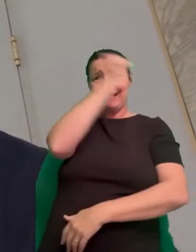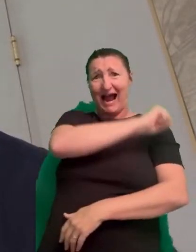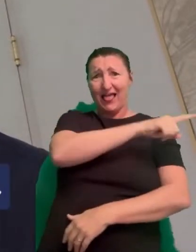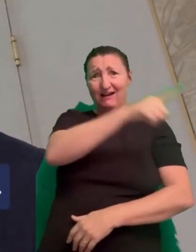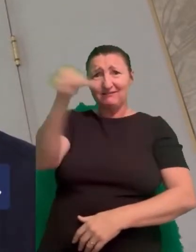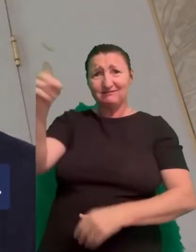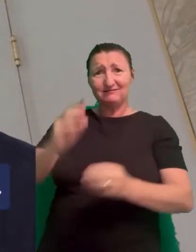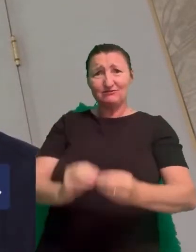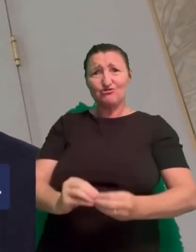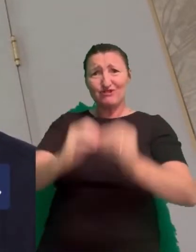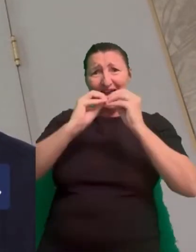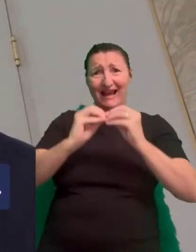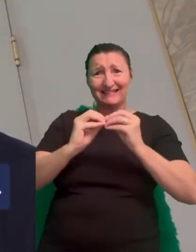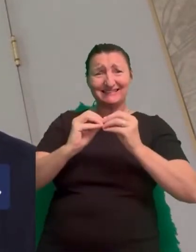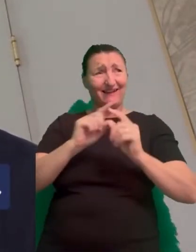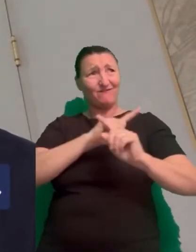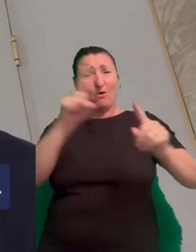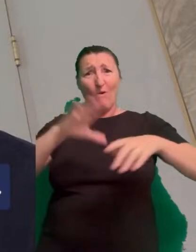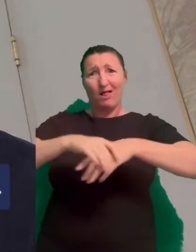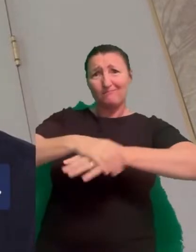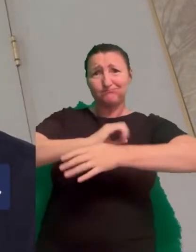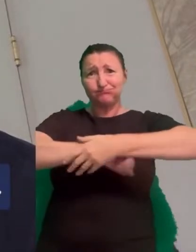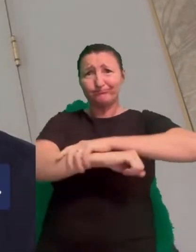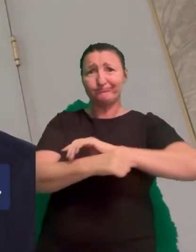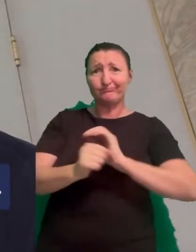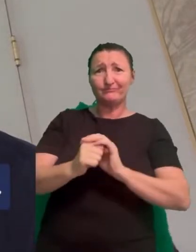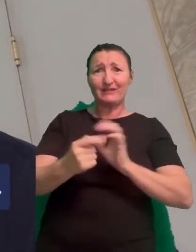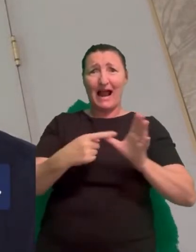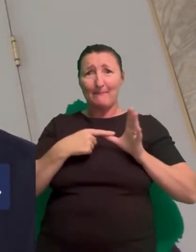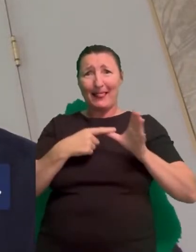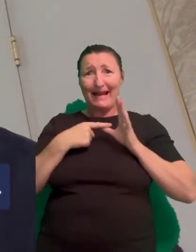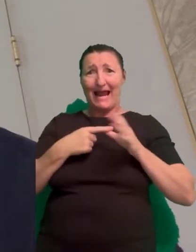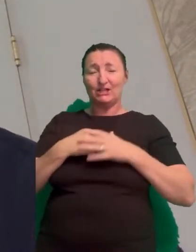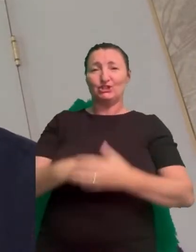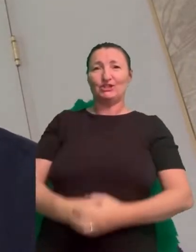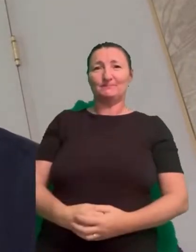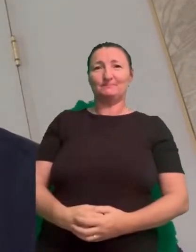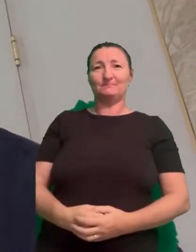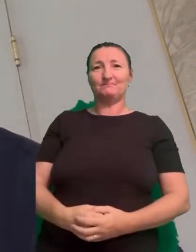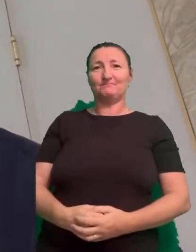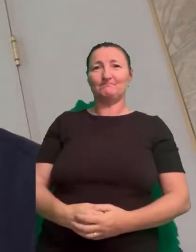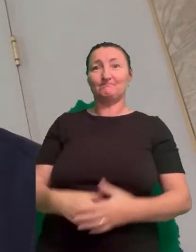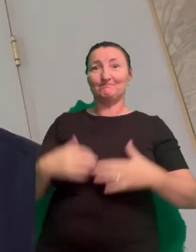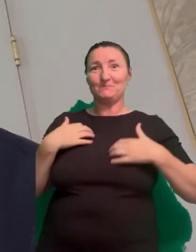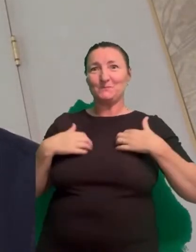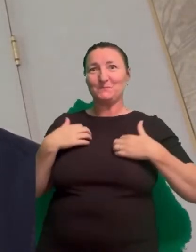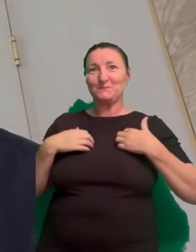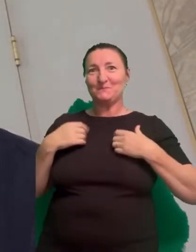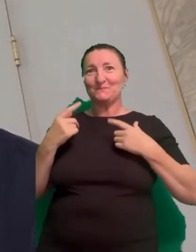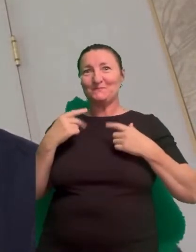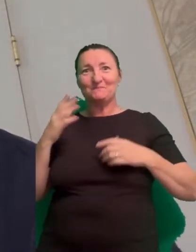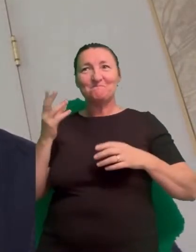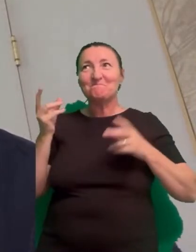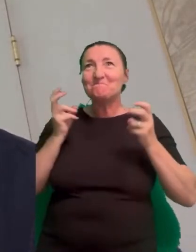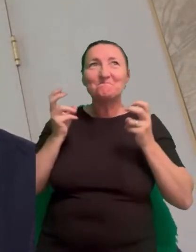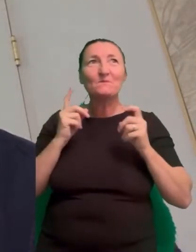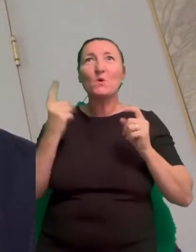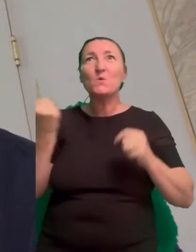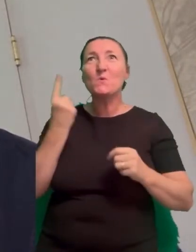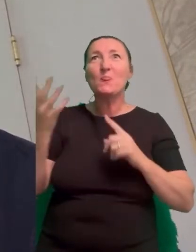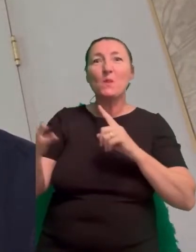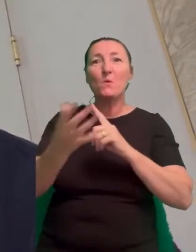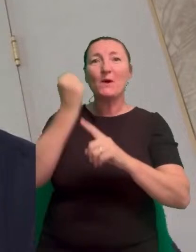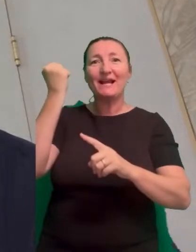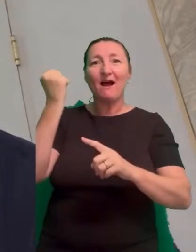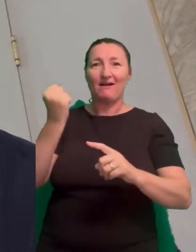talent and the level of creativity that people put onto the applications. I look forward to seeing the winners